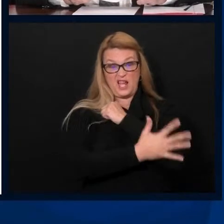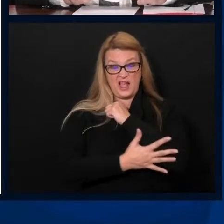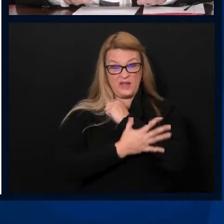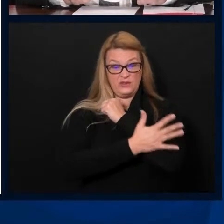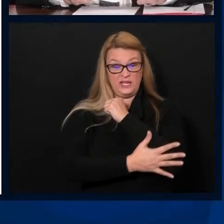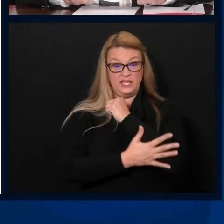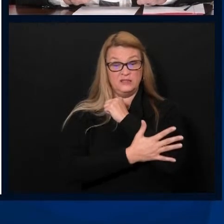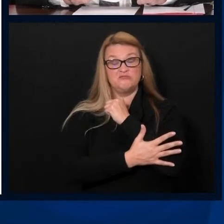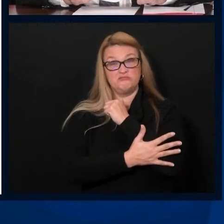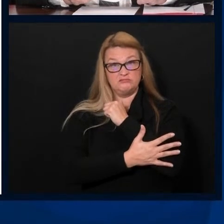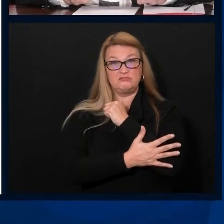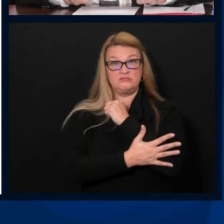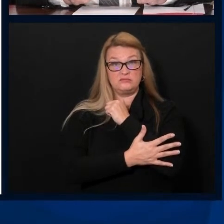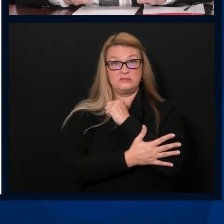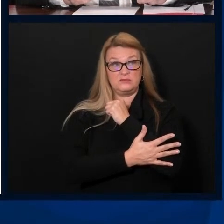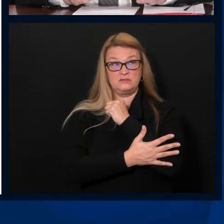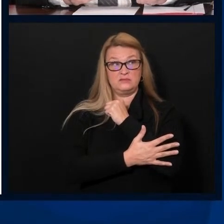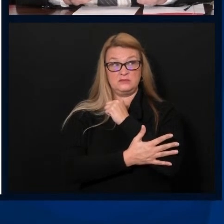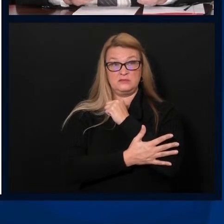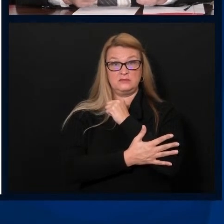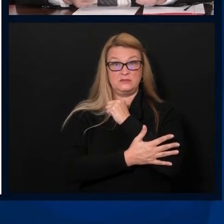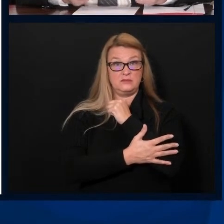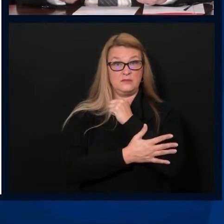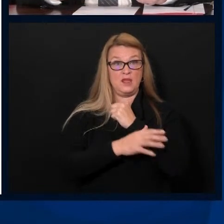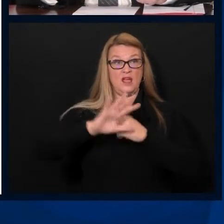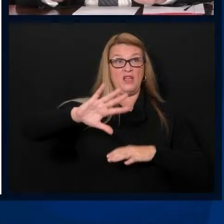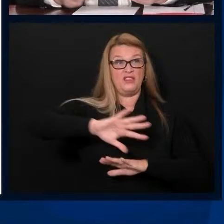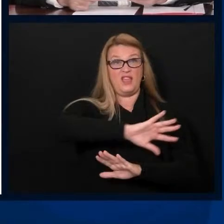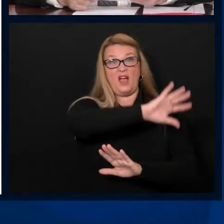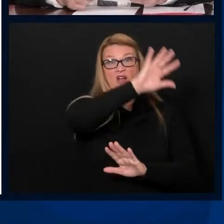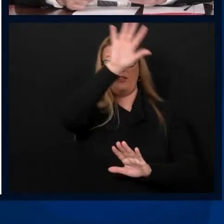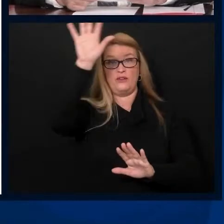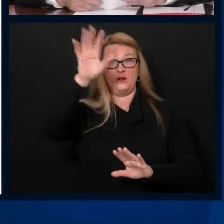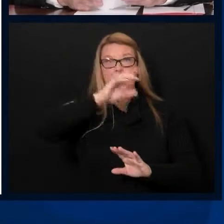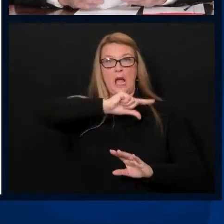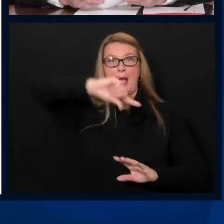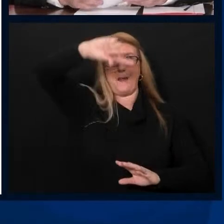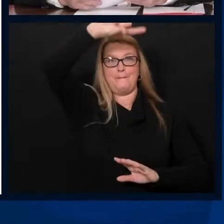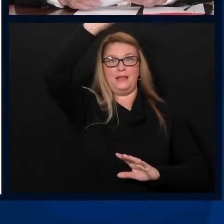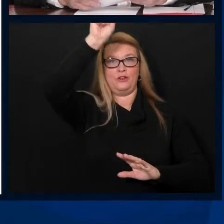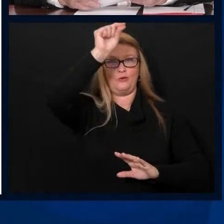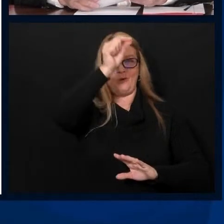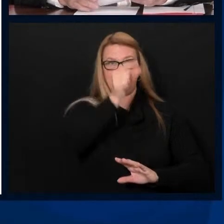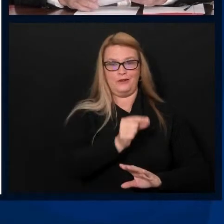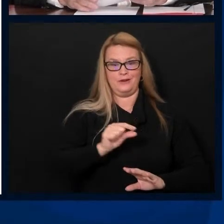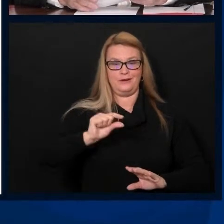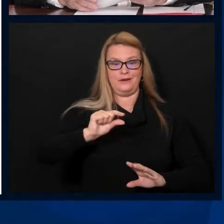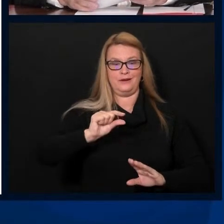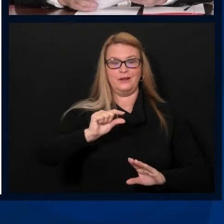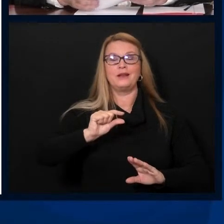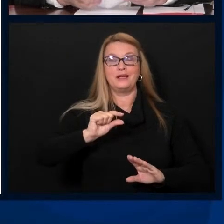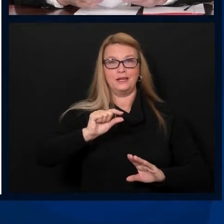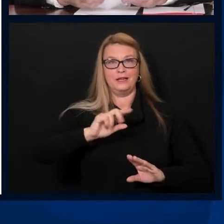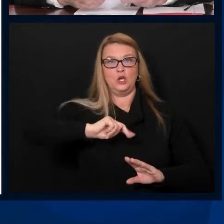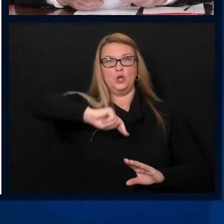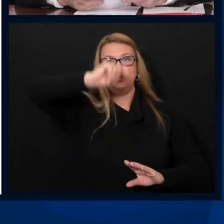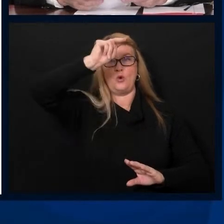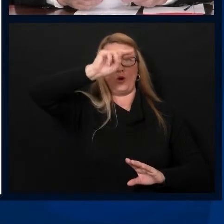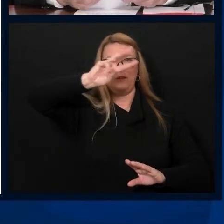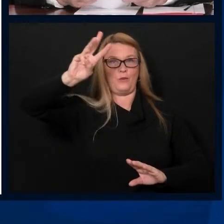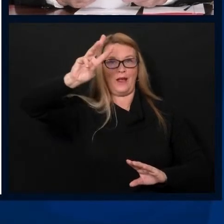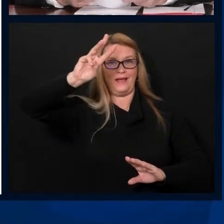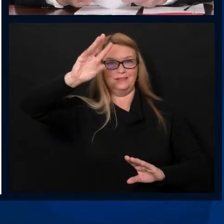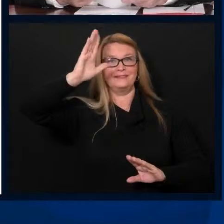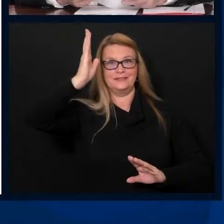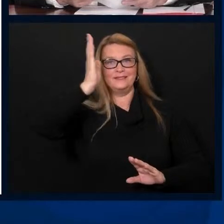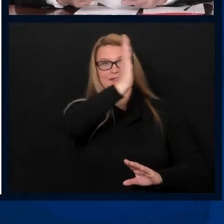the most part, a lot of border counties, and I know up in the northwest side of the state, you